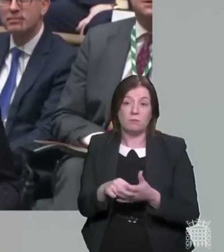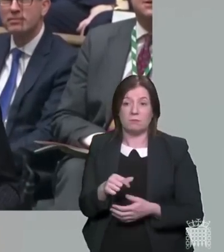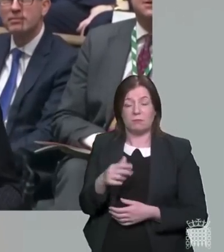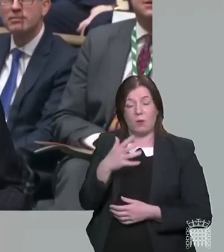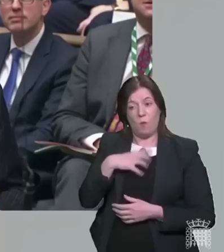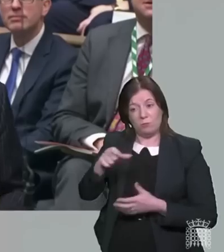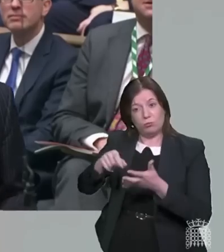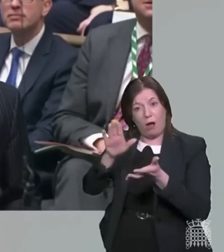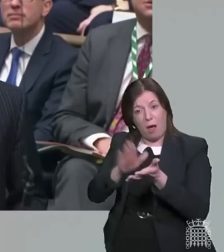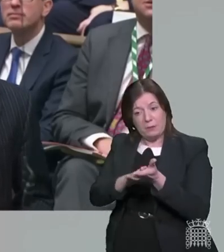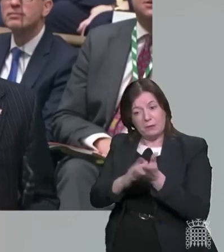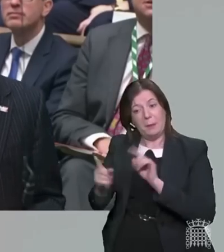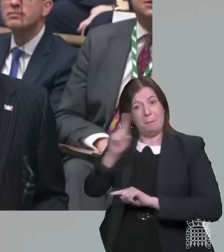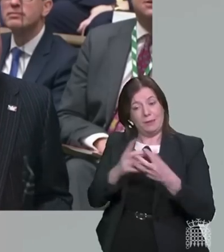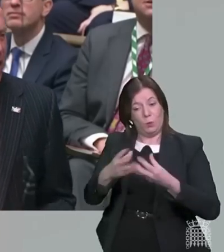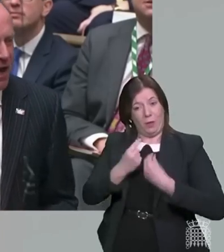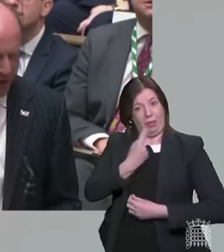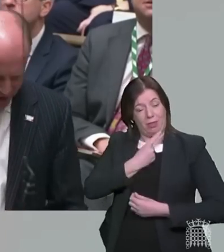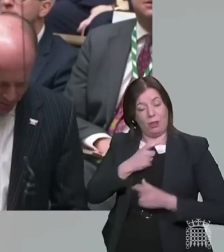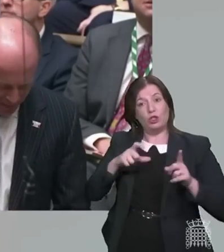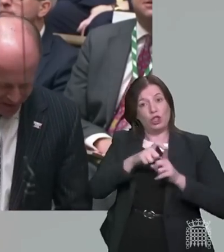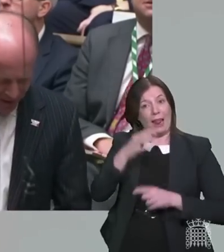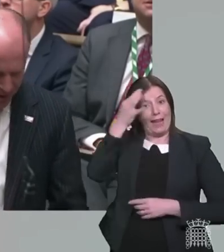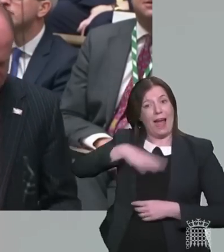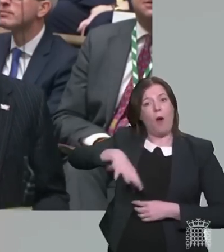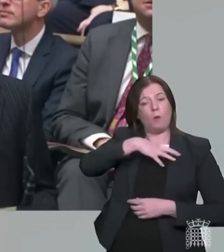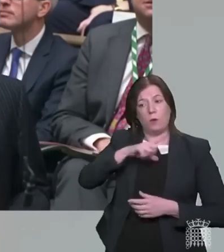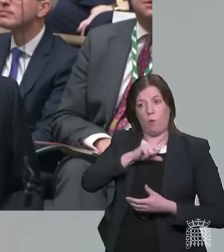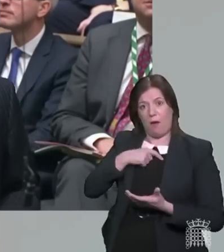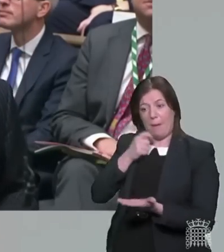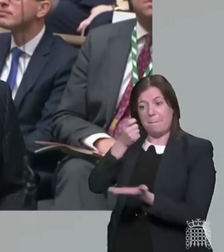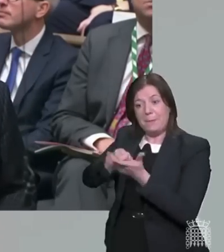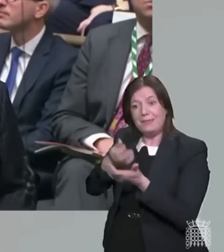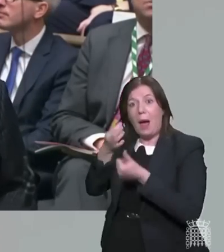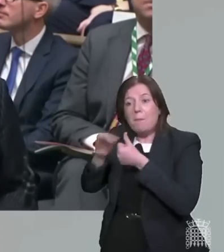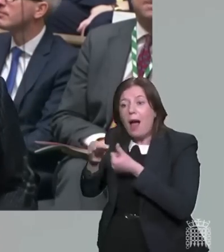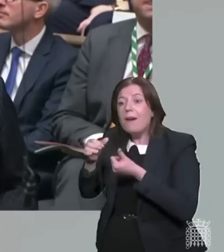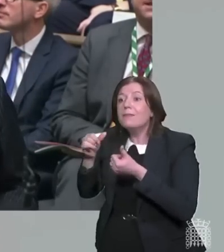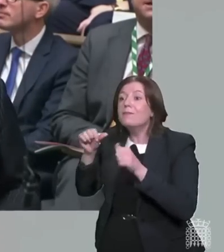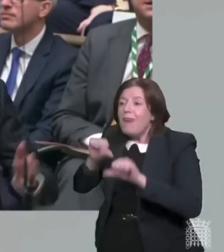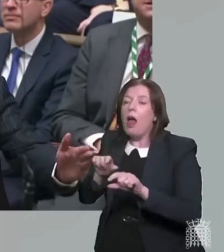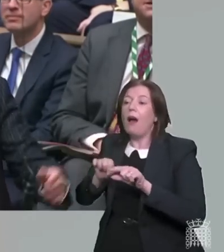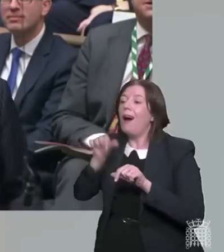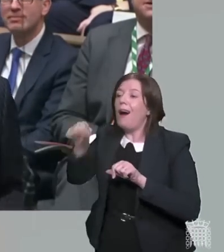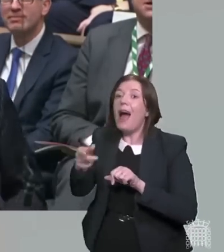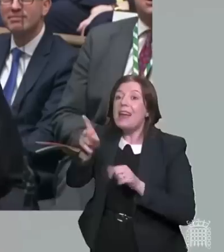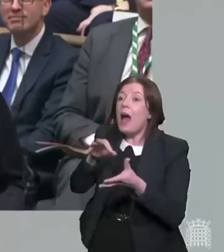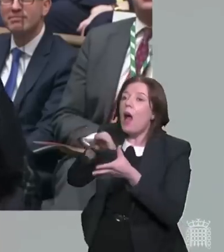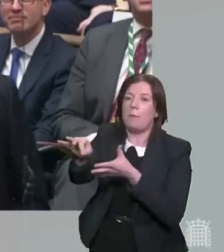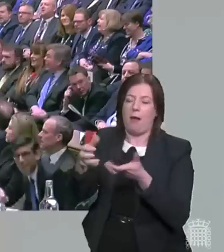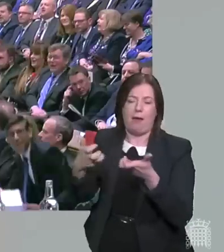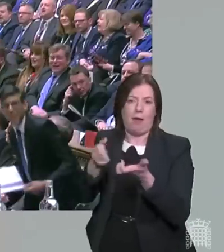with me and Dudley Council to discuss our levelling up bid and how we can ensure success in the next